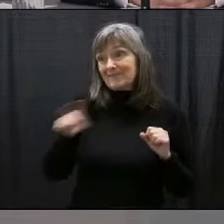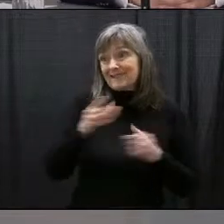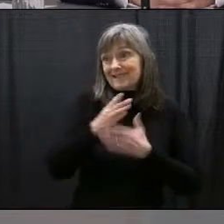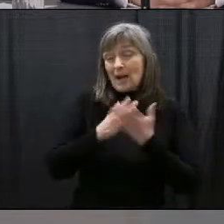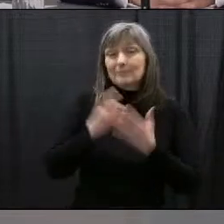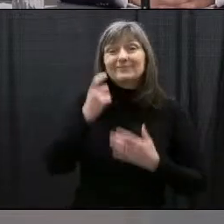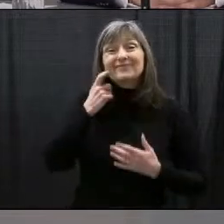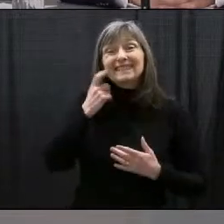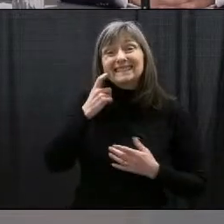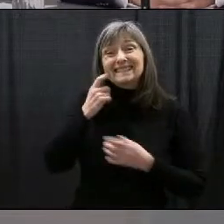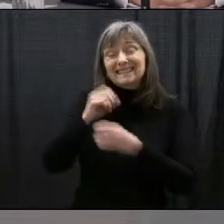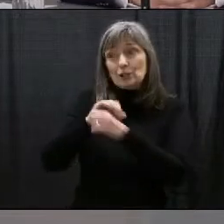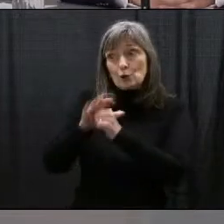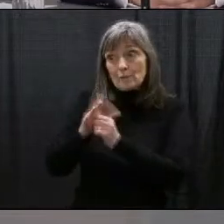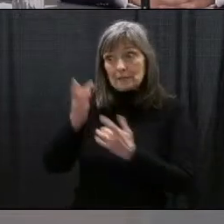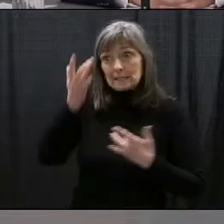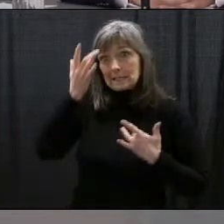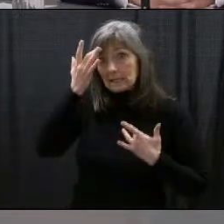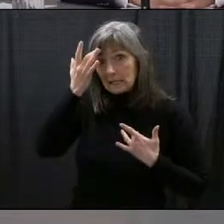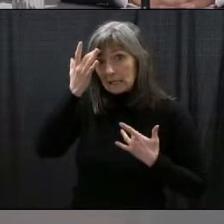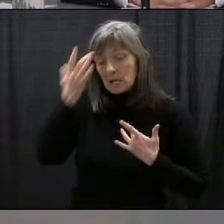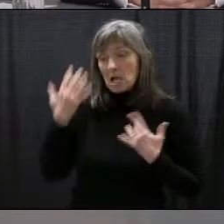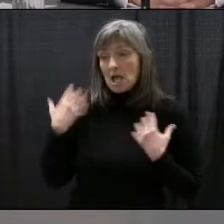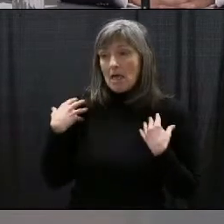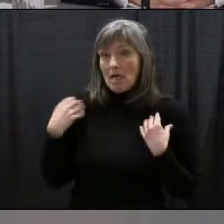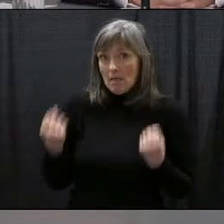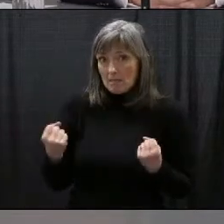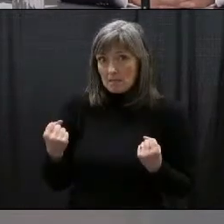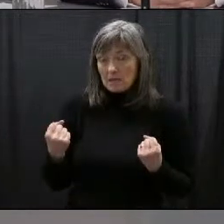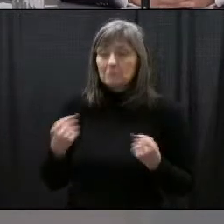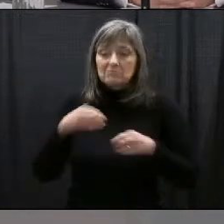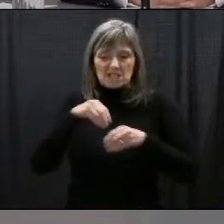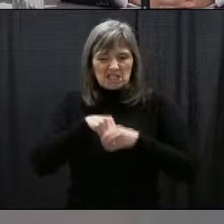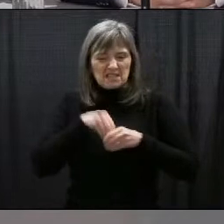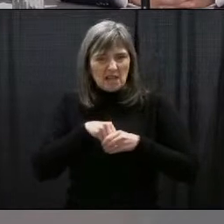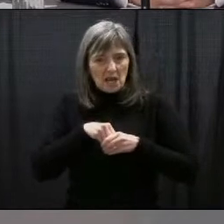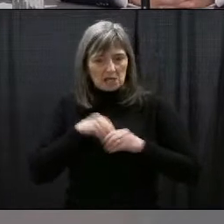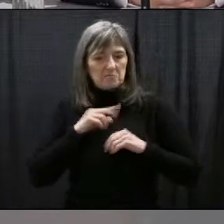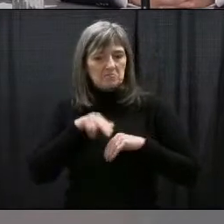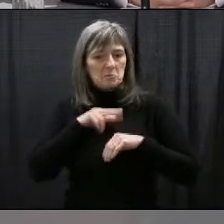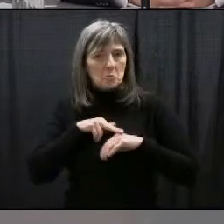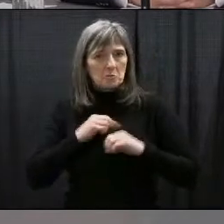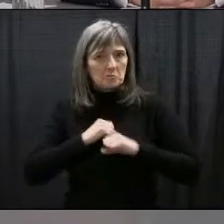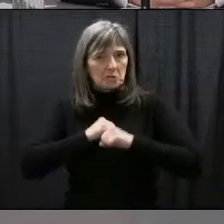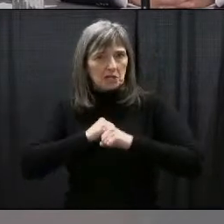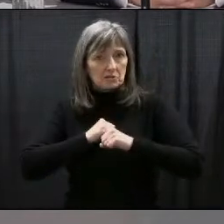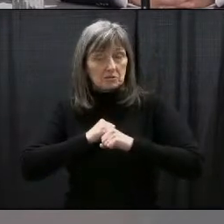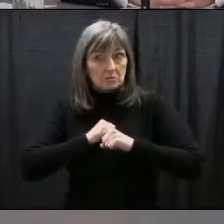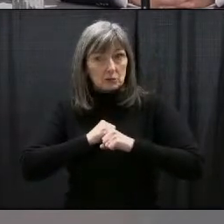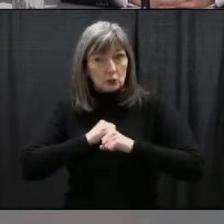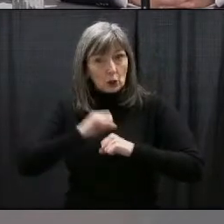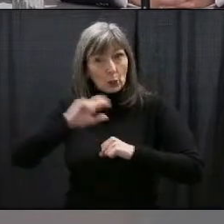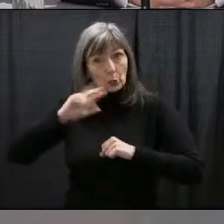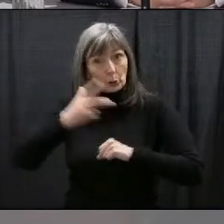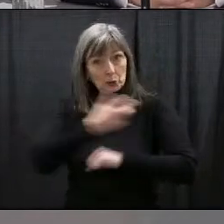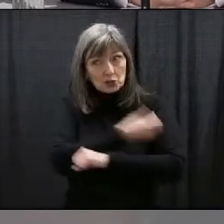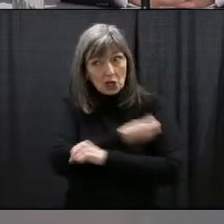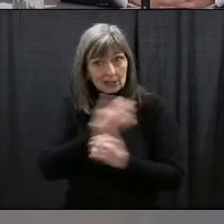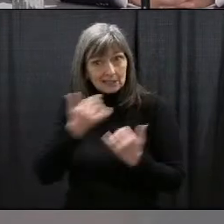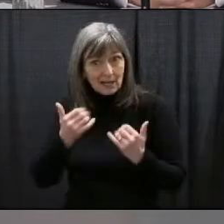infected and recovered and now have some natural immunity. Should those people wait to get their